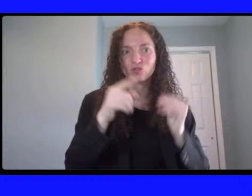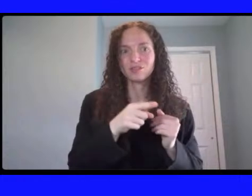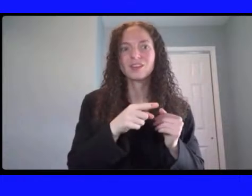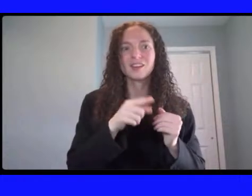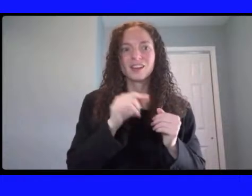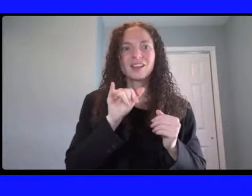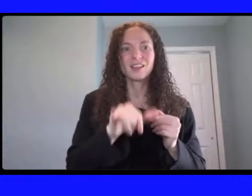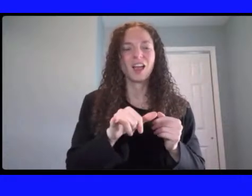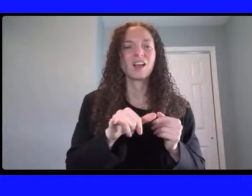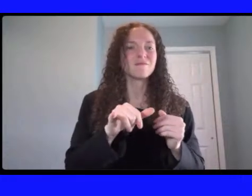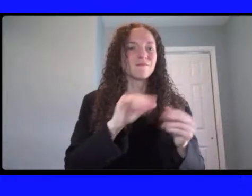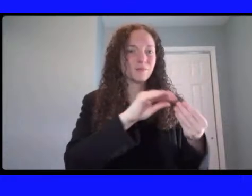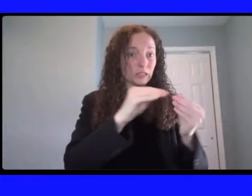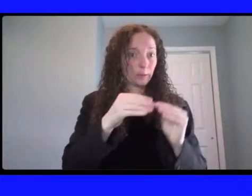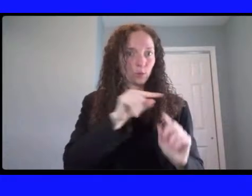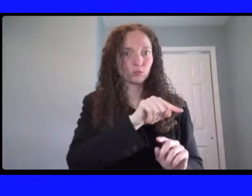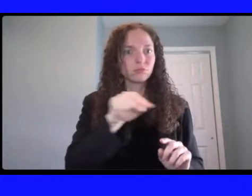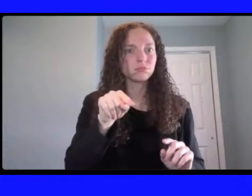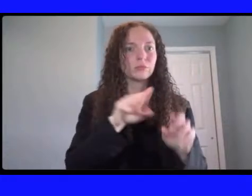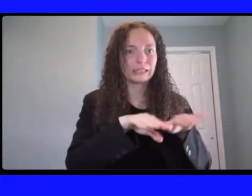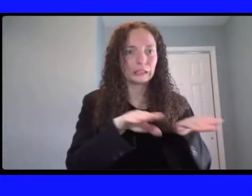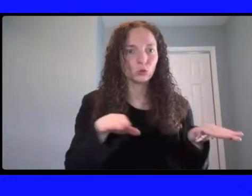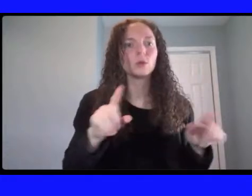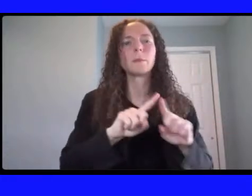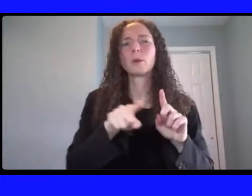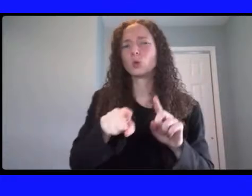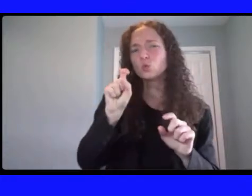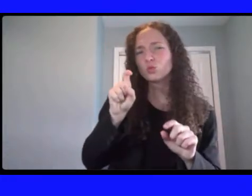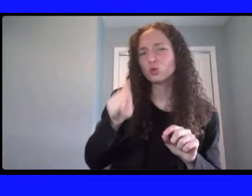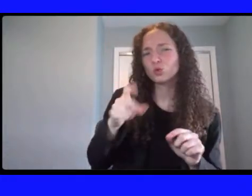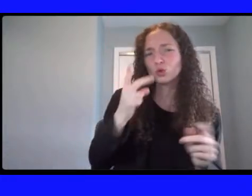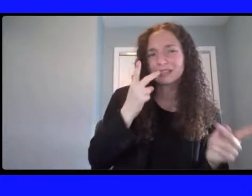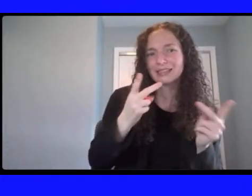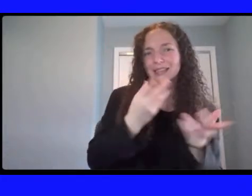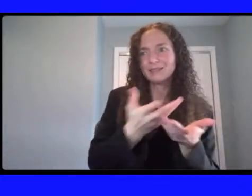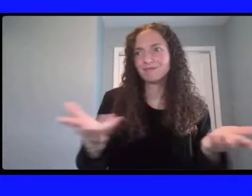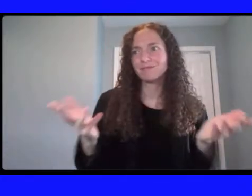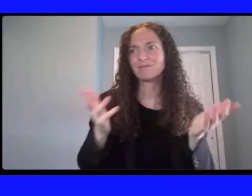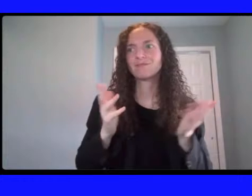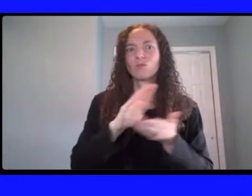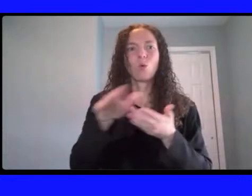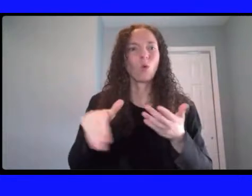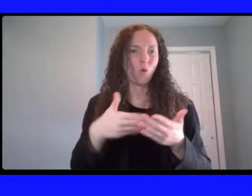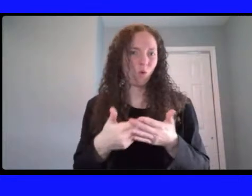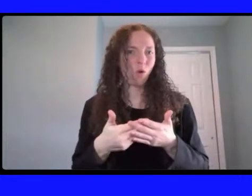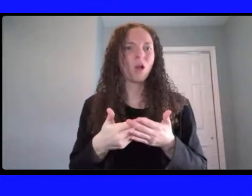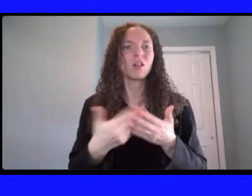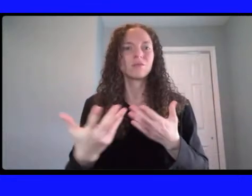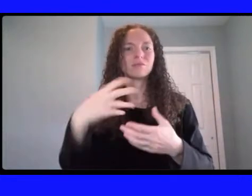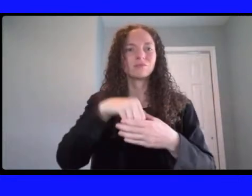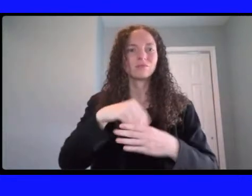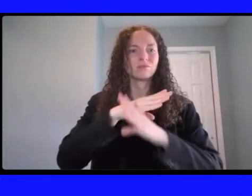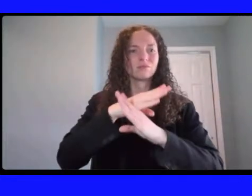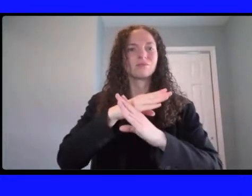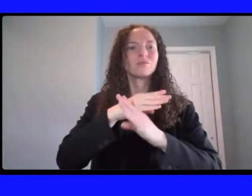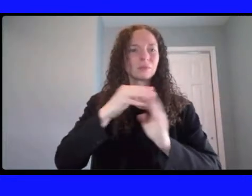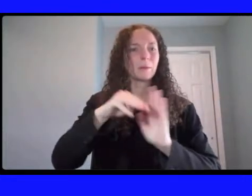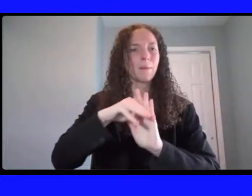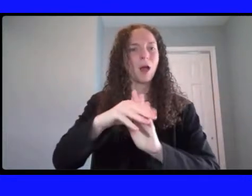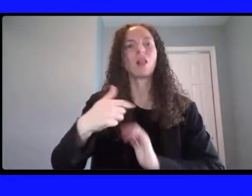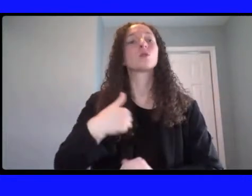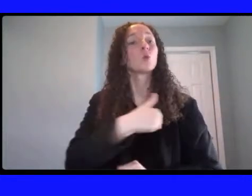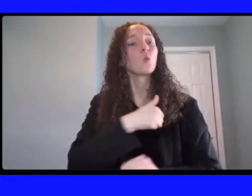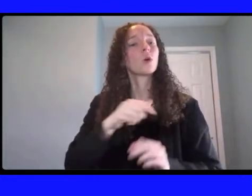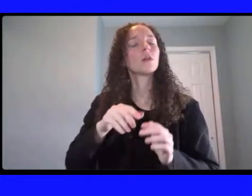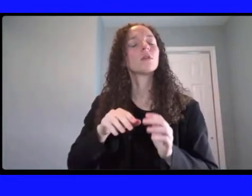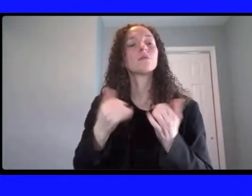to prenatal care is key. Healthy Steps, the Video Interaction Project, and Reach Out and Read are the evidence-based support programs that are available for